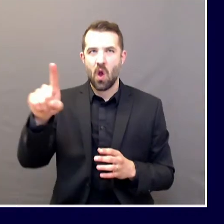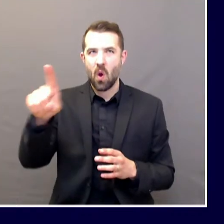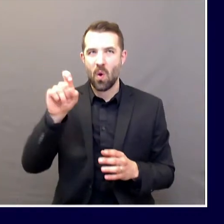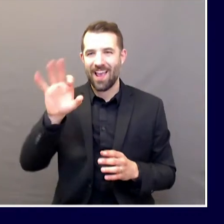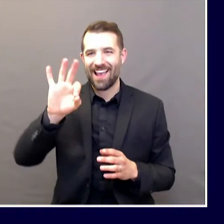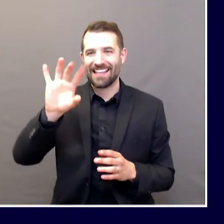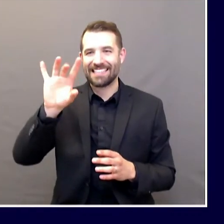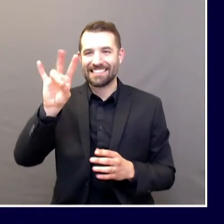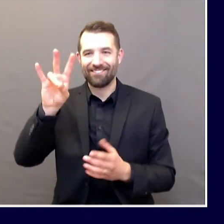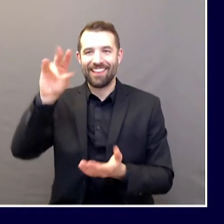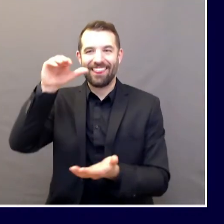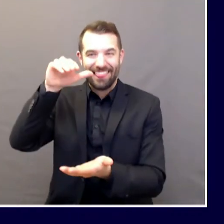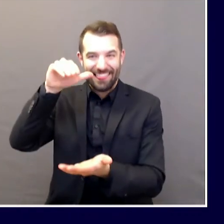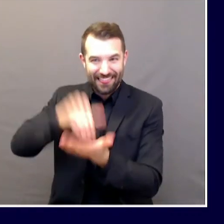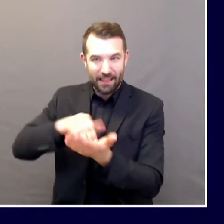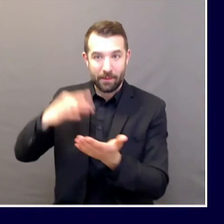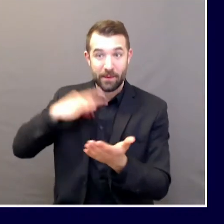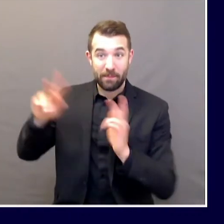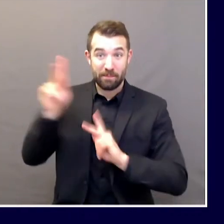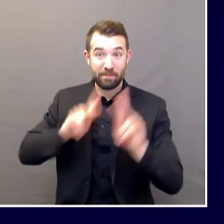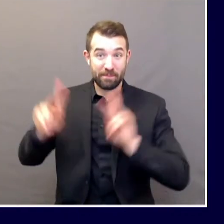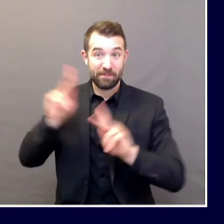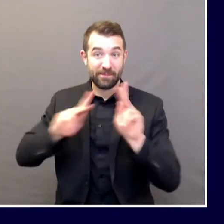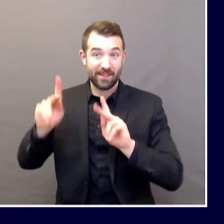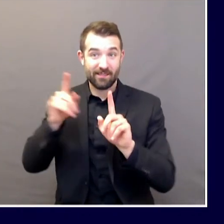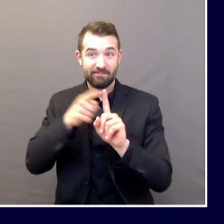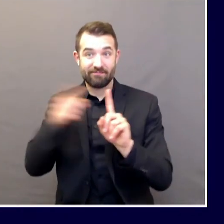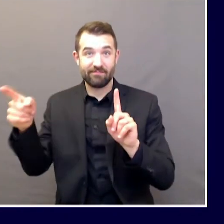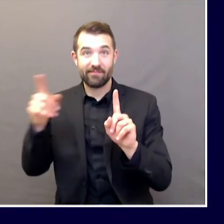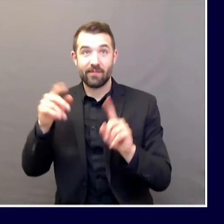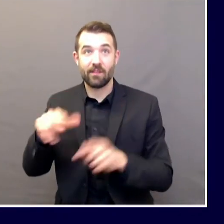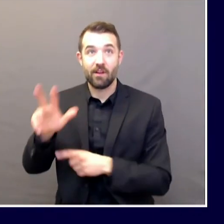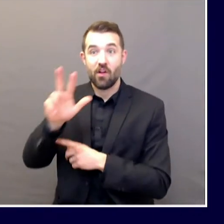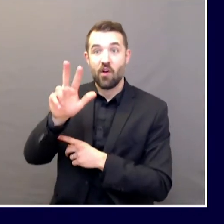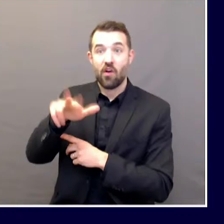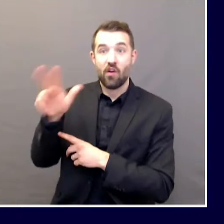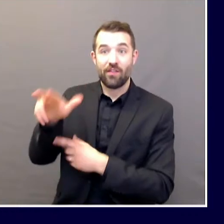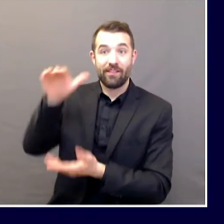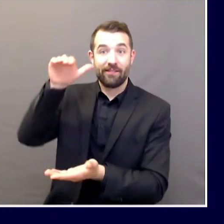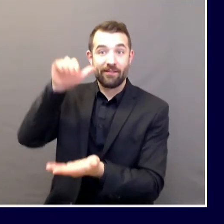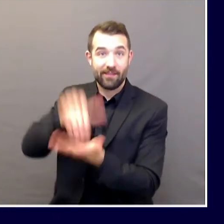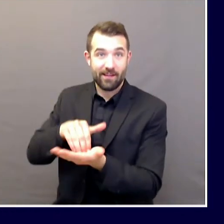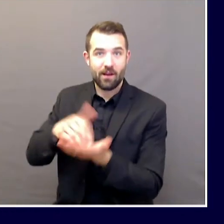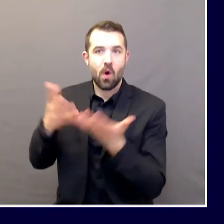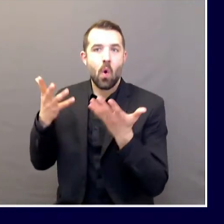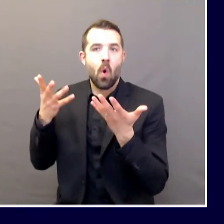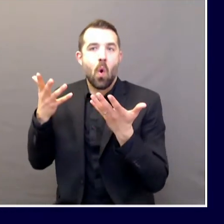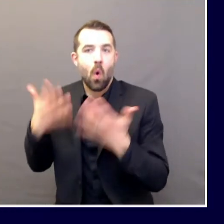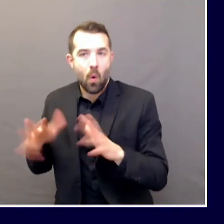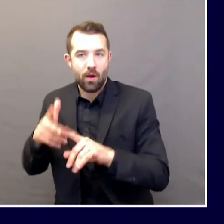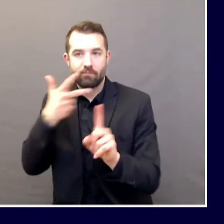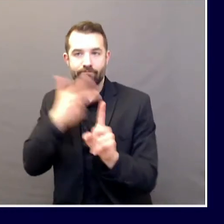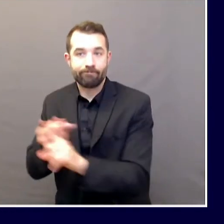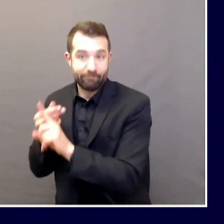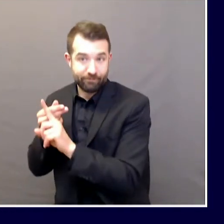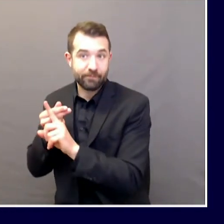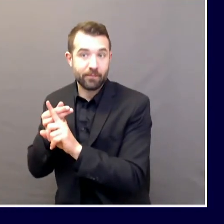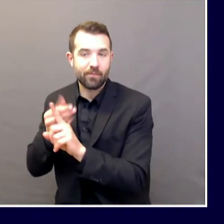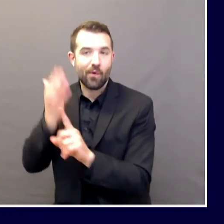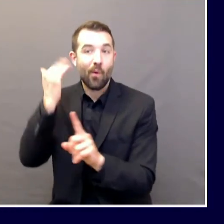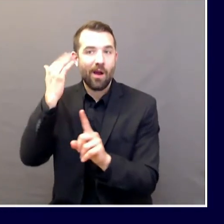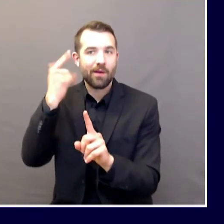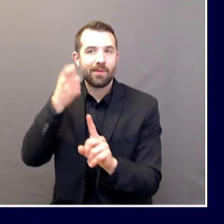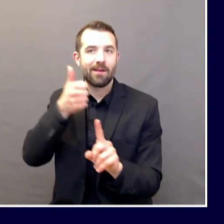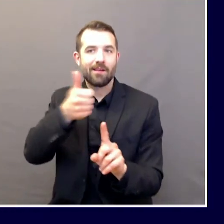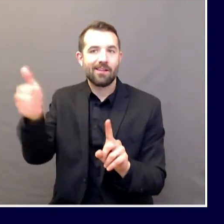But about 33,000 of them have already received a vaccine, perhaps because they are educators or healthcare providers, for